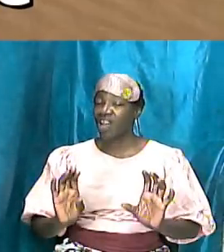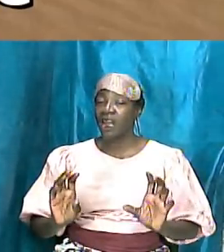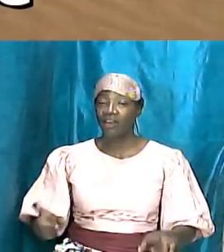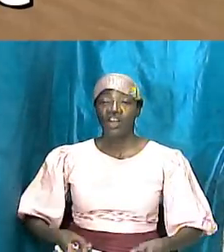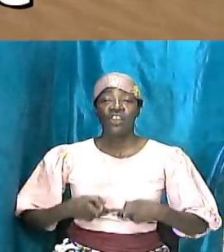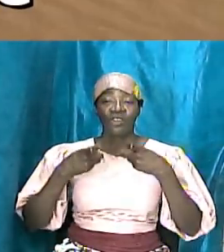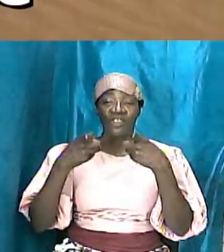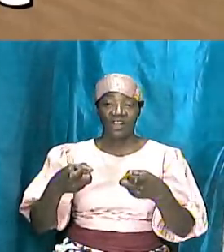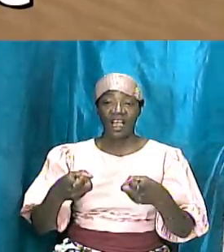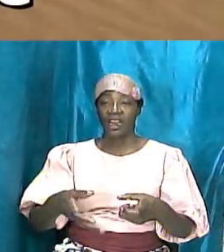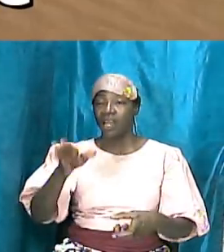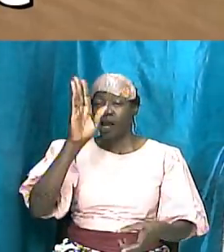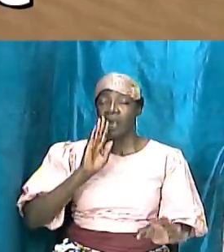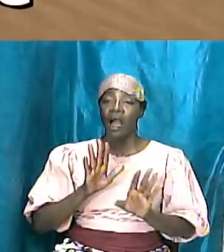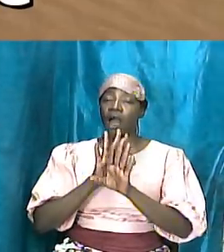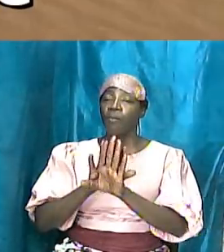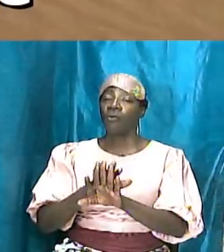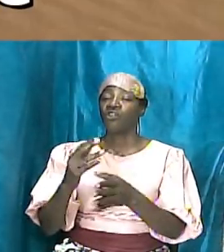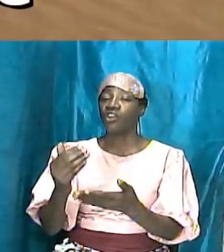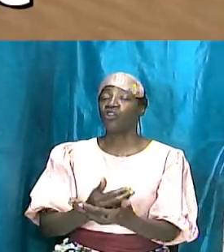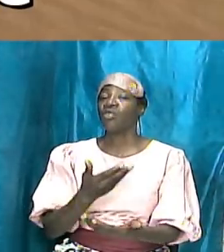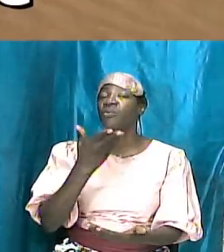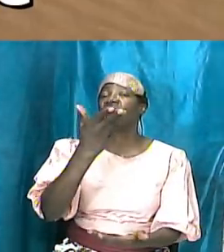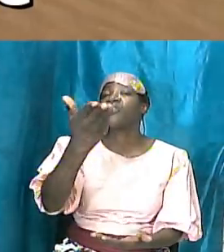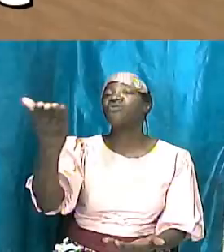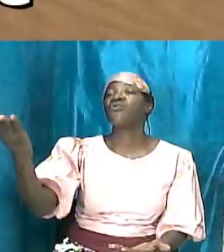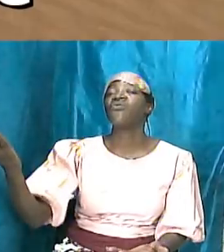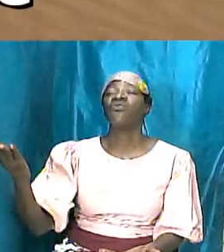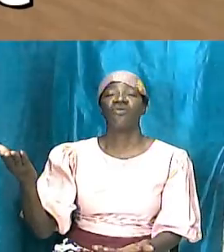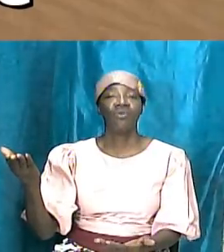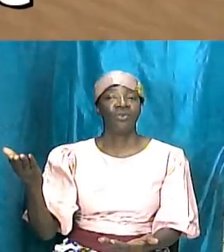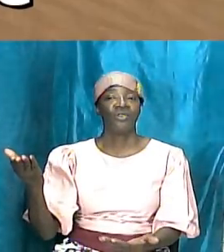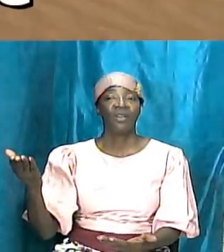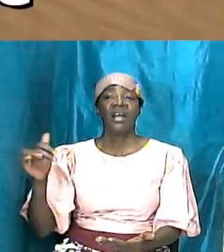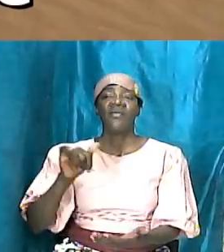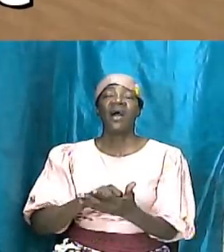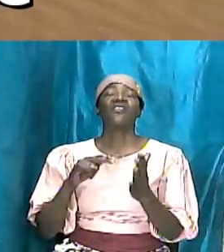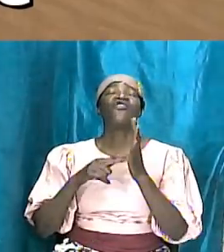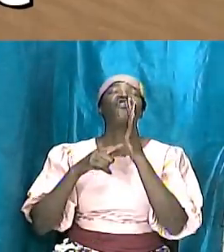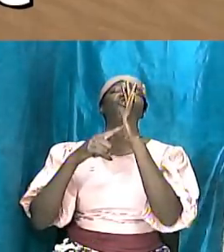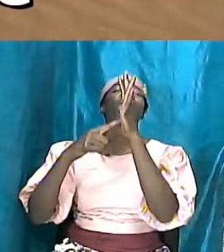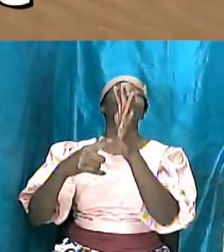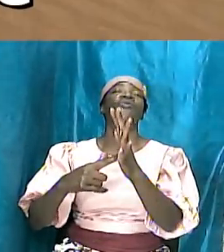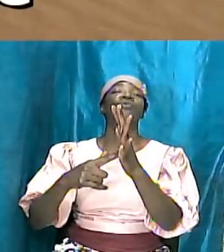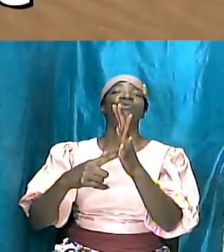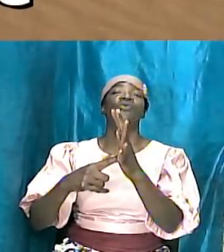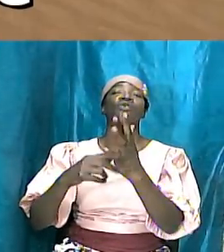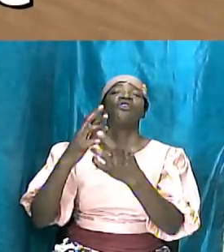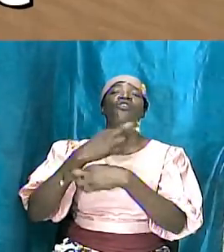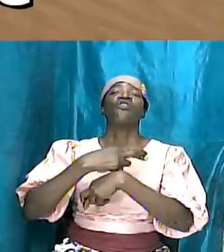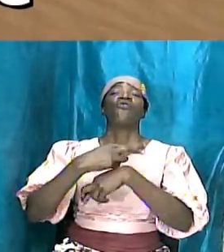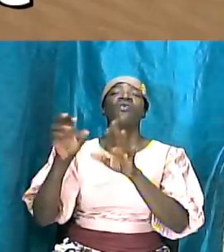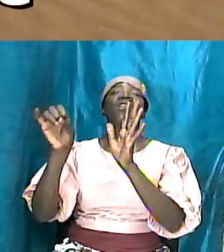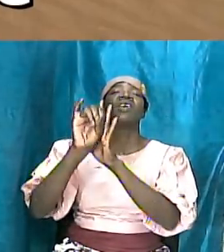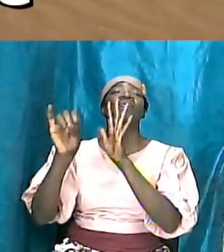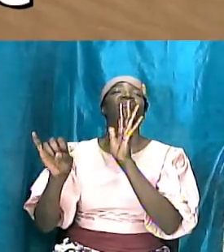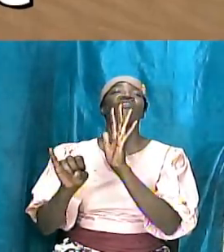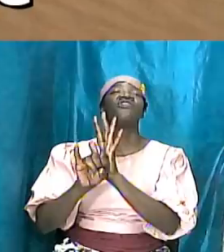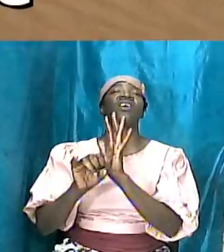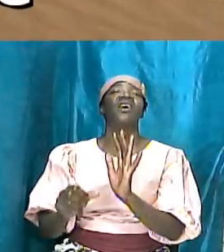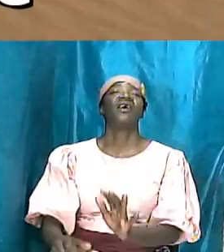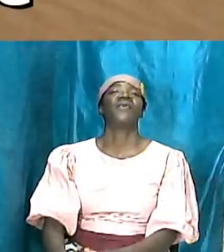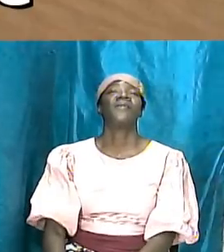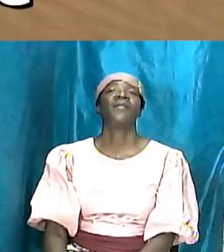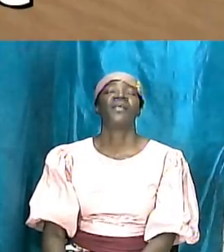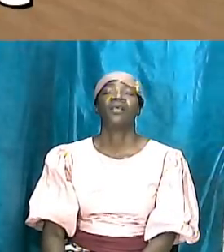was pushing something out to us that indicated redemption. I